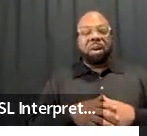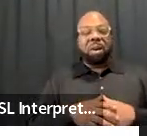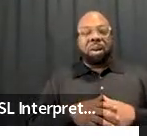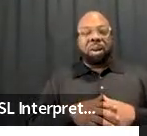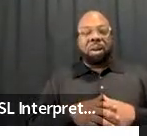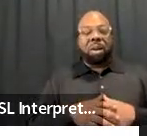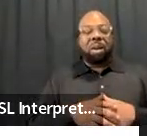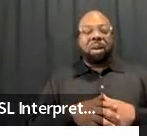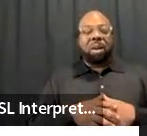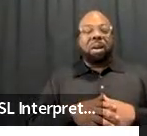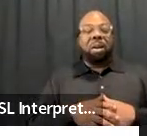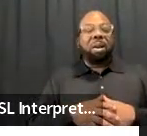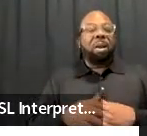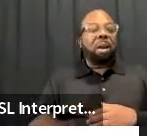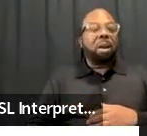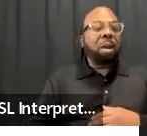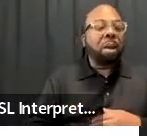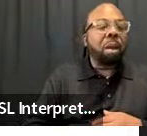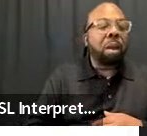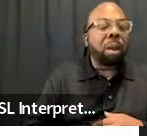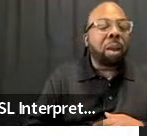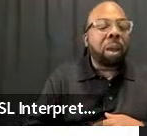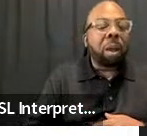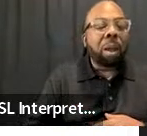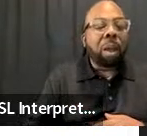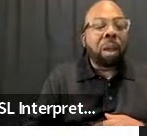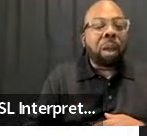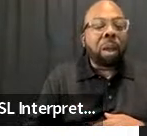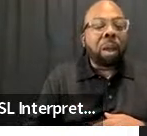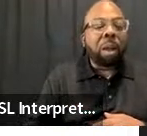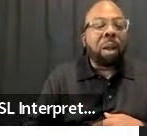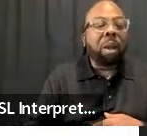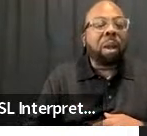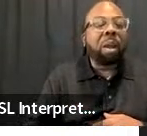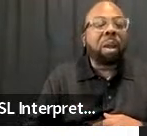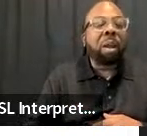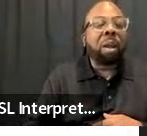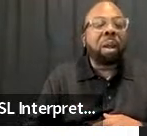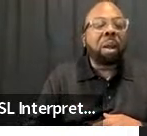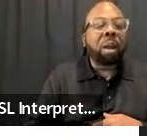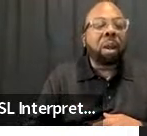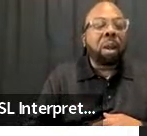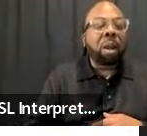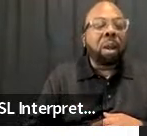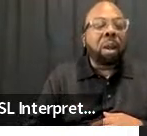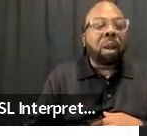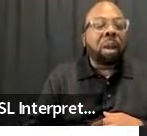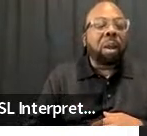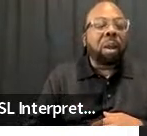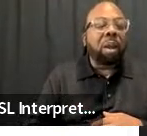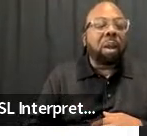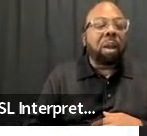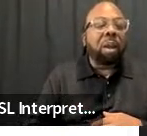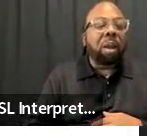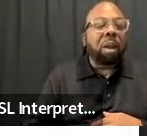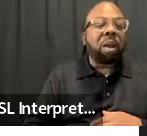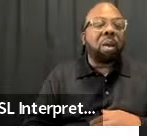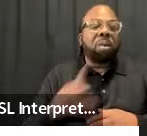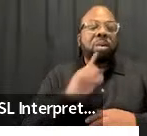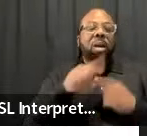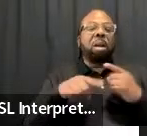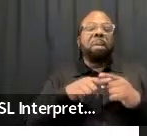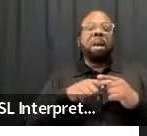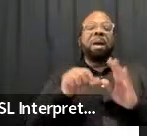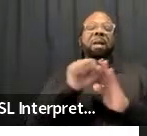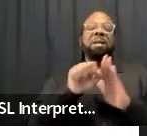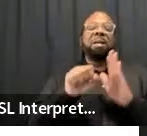Now this next question is around state and city coordination from Kendall. I think the question's a little bit cut off,